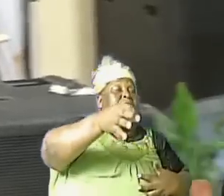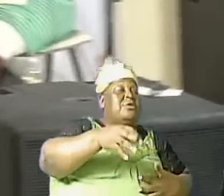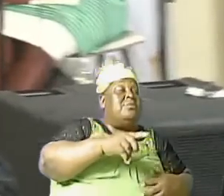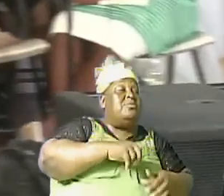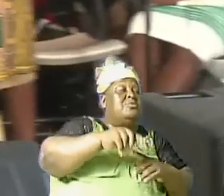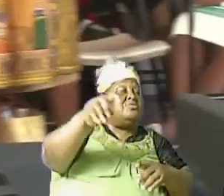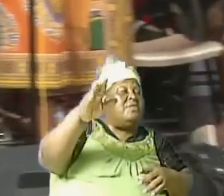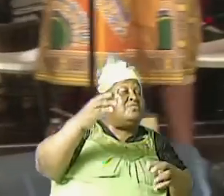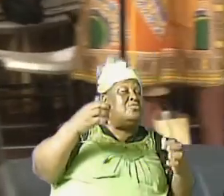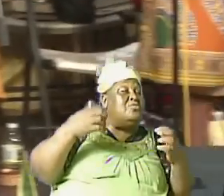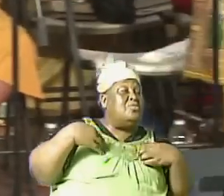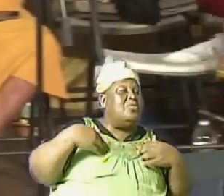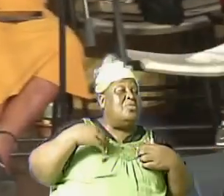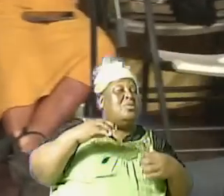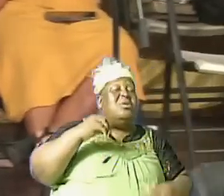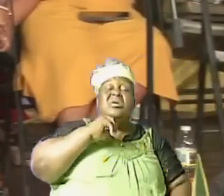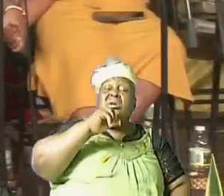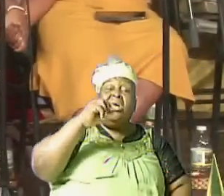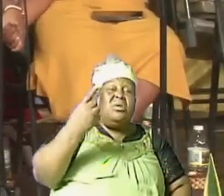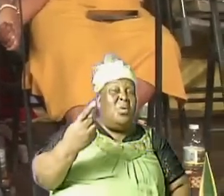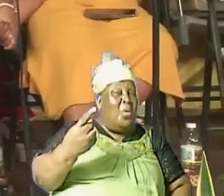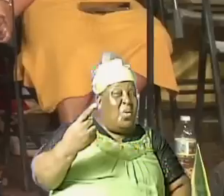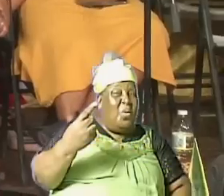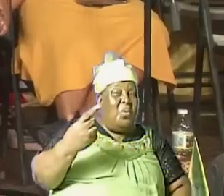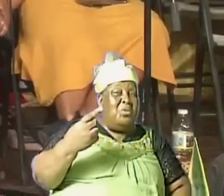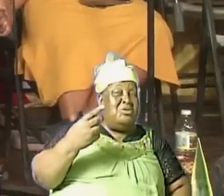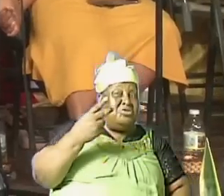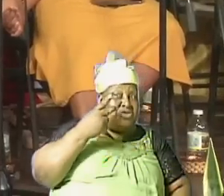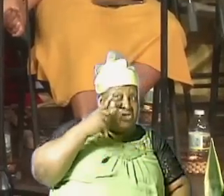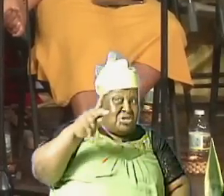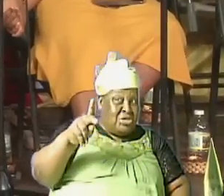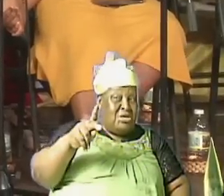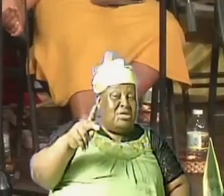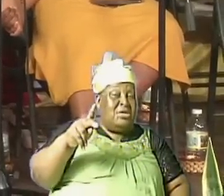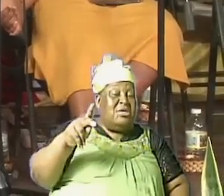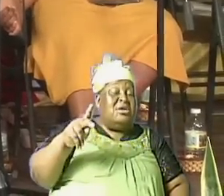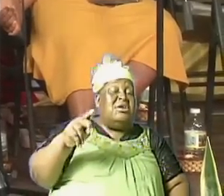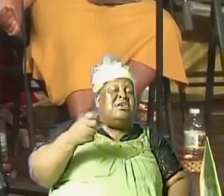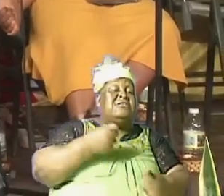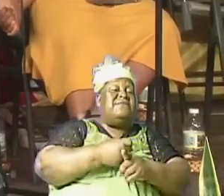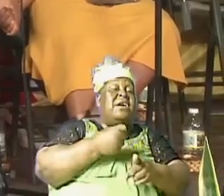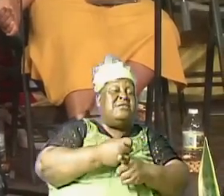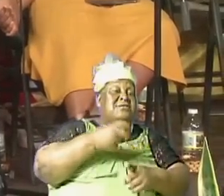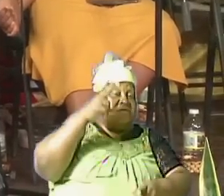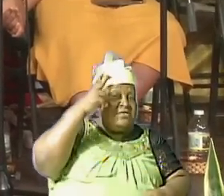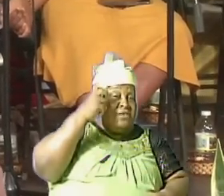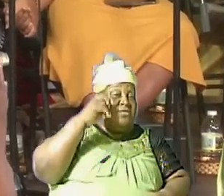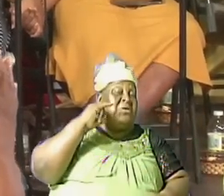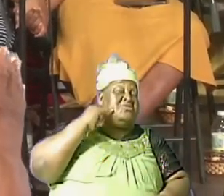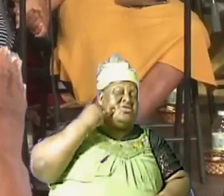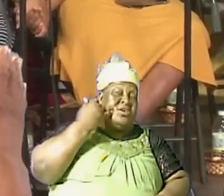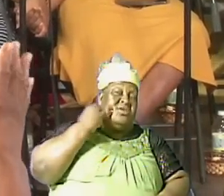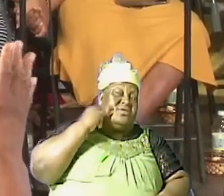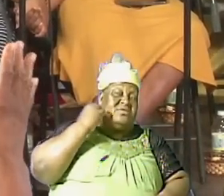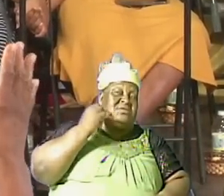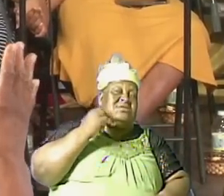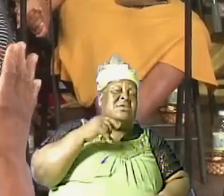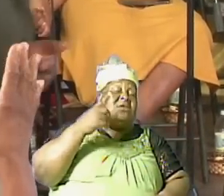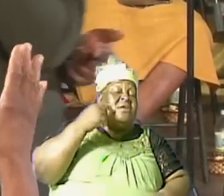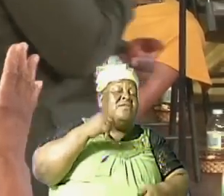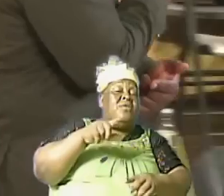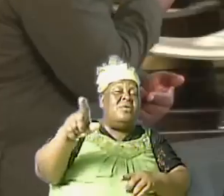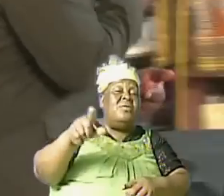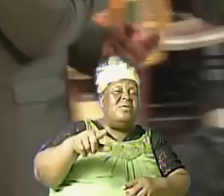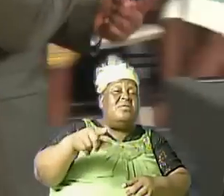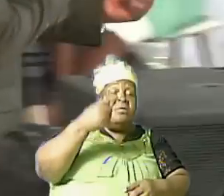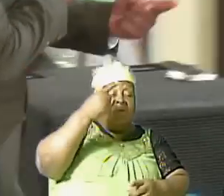just know that not only she is fighting the devil because you are jealous of her, while you should be